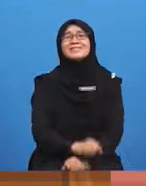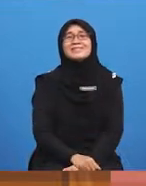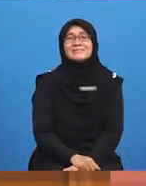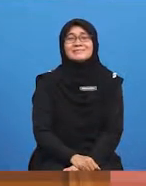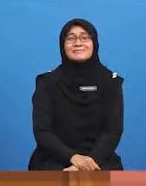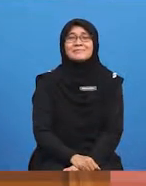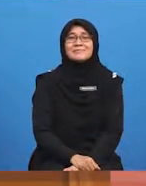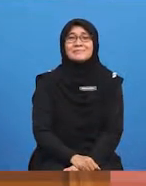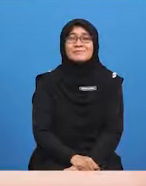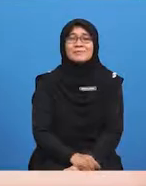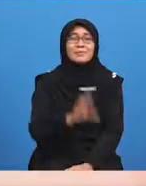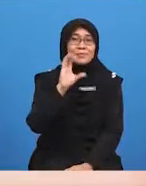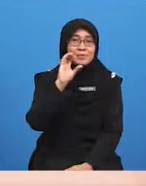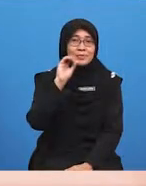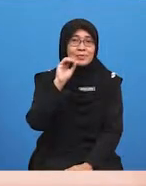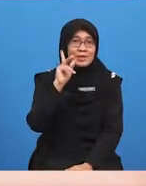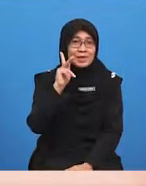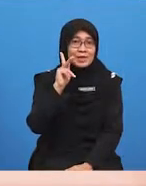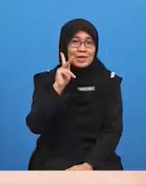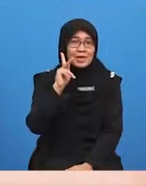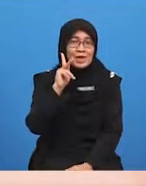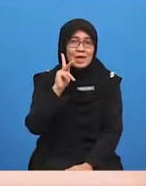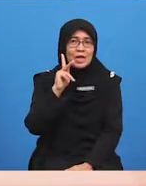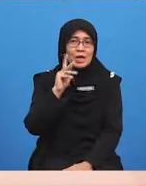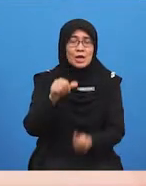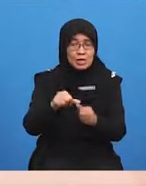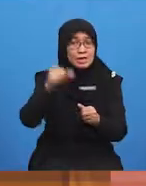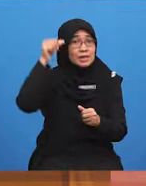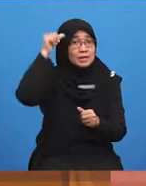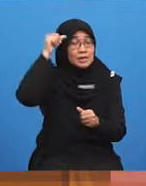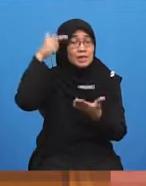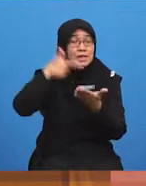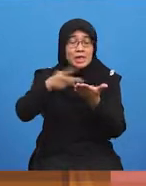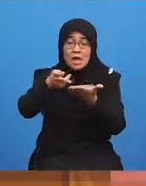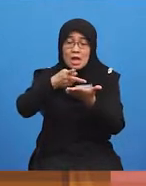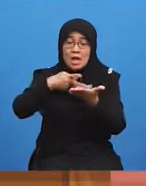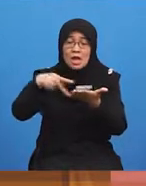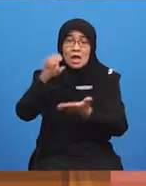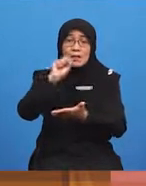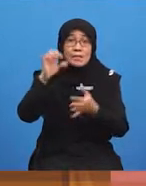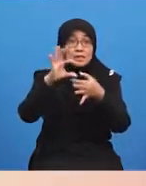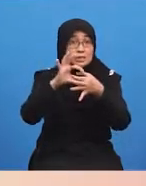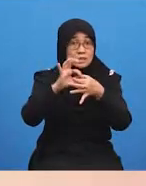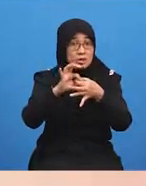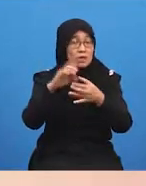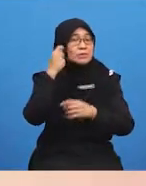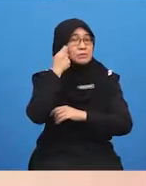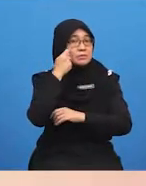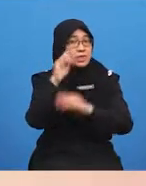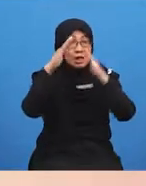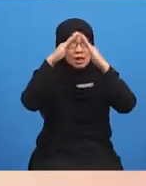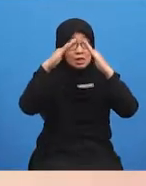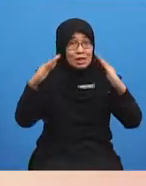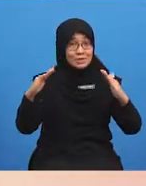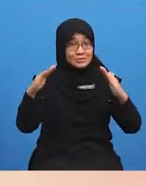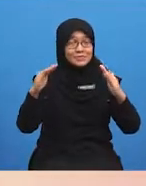All right. Now, let's recall the name of parts of a house. Can you still remember, Yolo? I'm sure